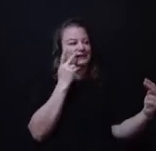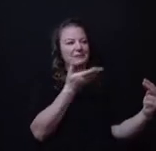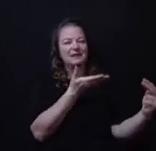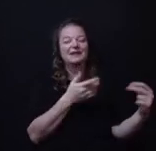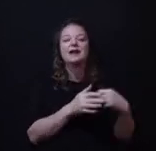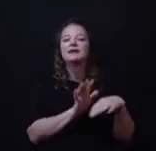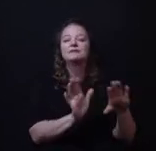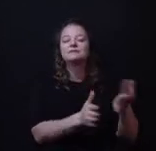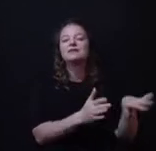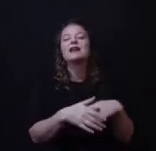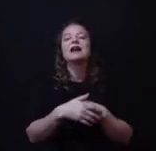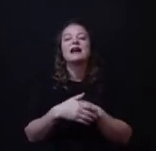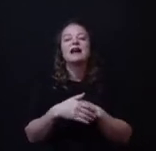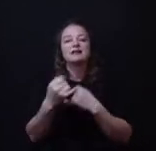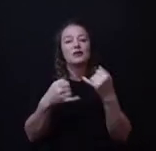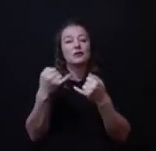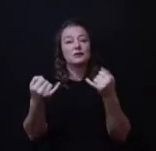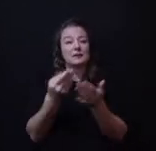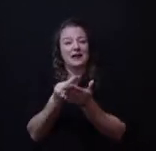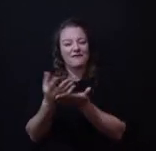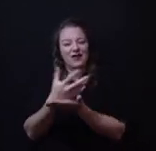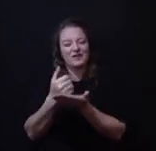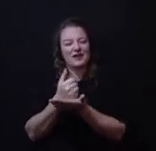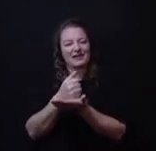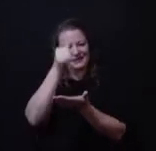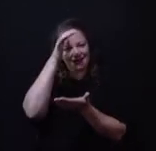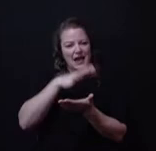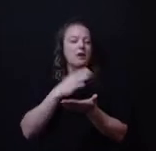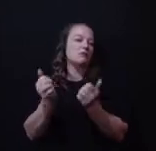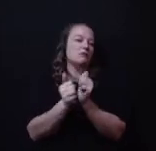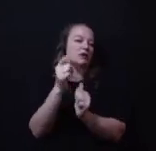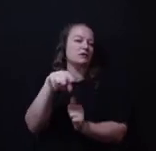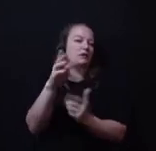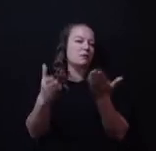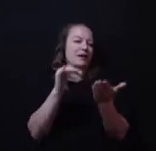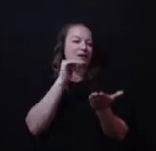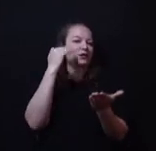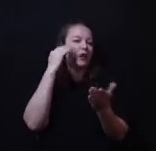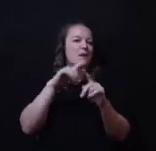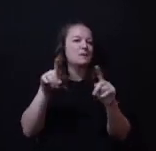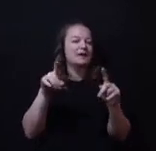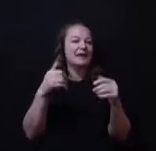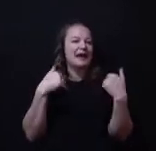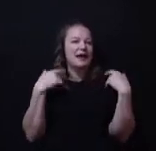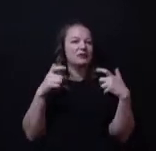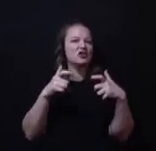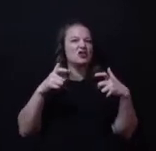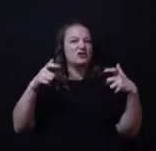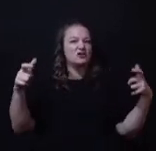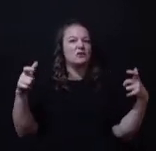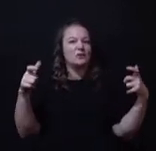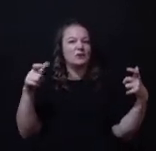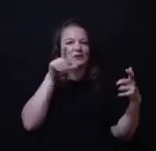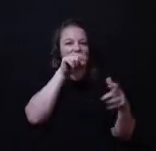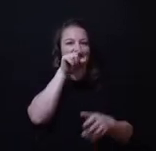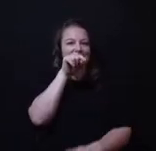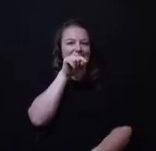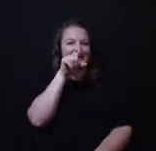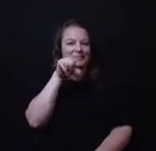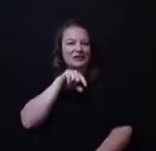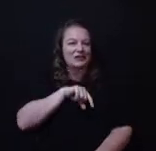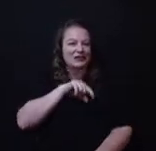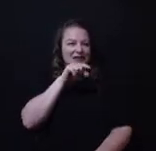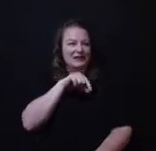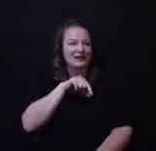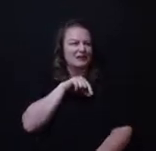spaghetti fundraiser got over with, and we came upstairs. Most of you probably don't know this, but there's a giant curtain hanging up in the ceiling up here. Did y'all know that? When